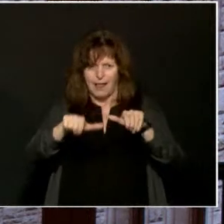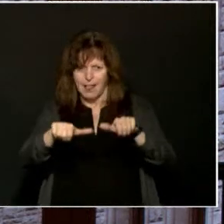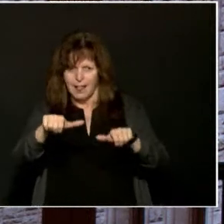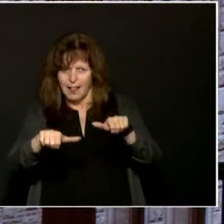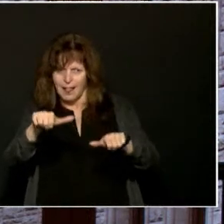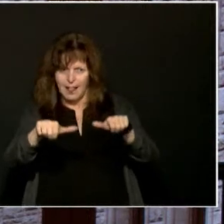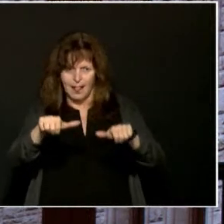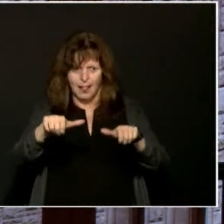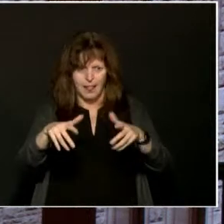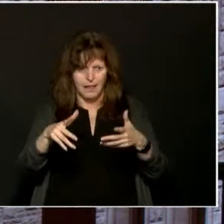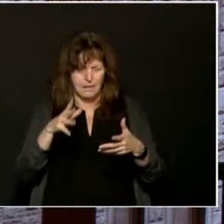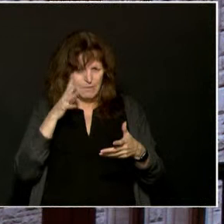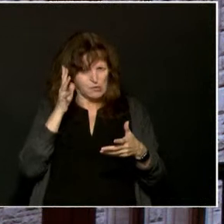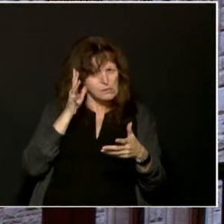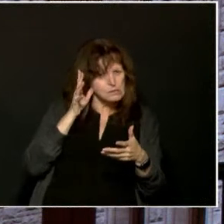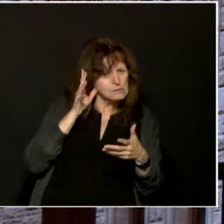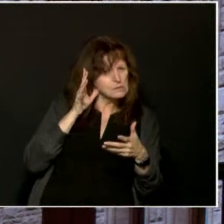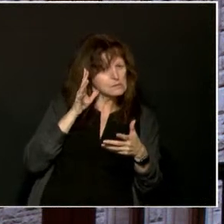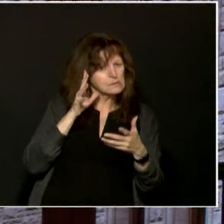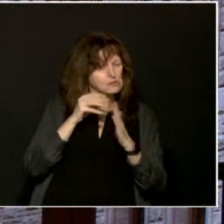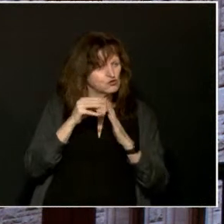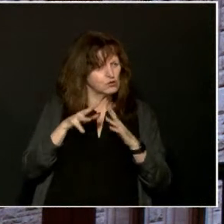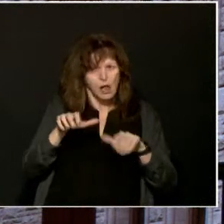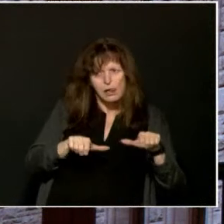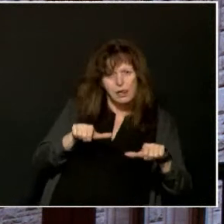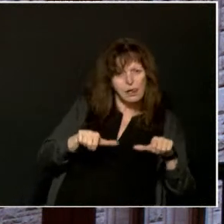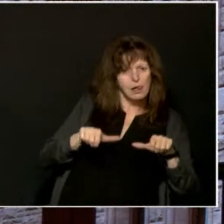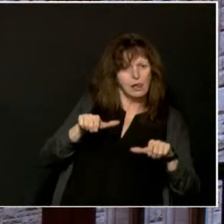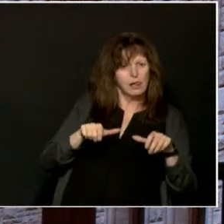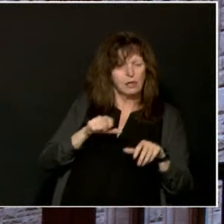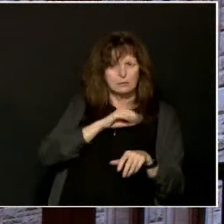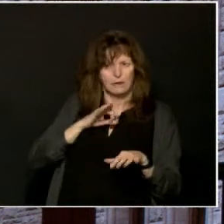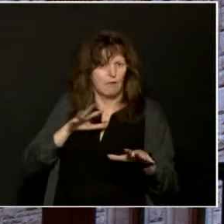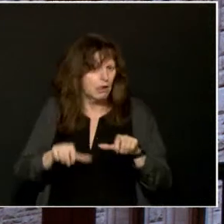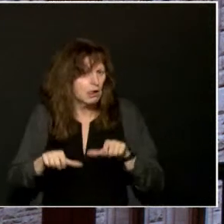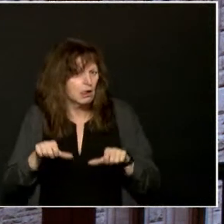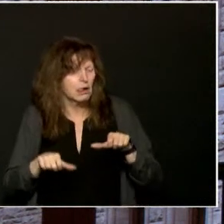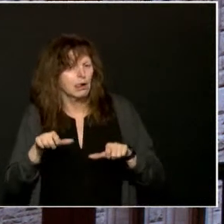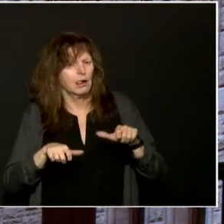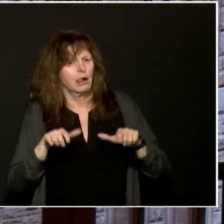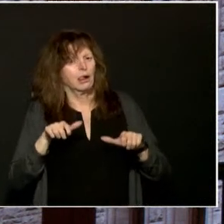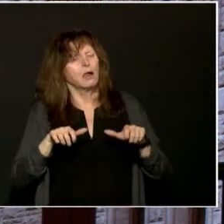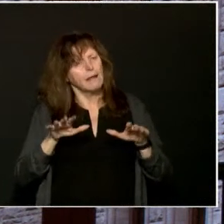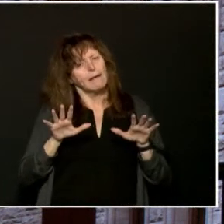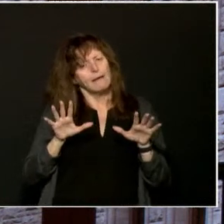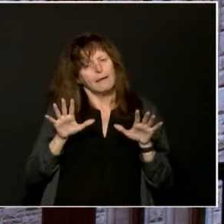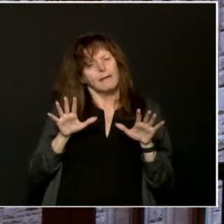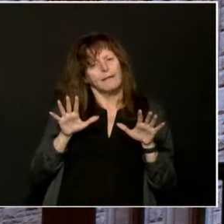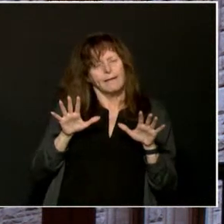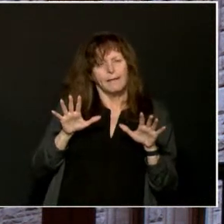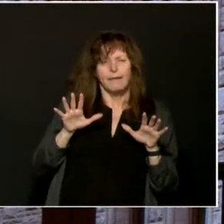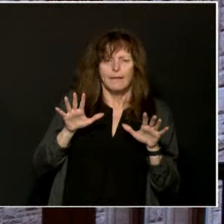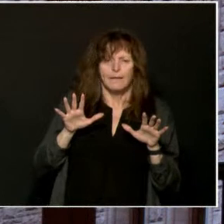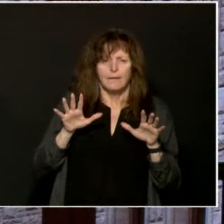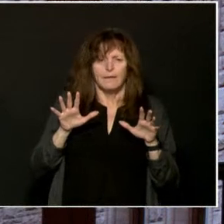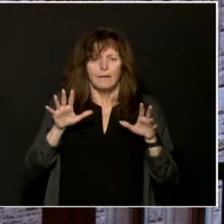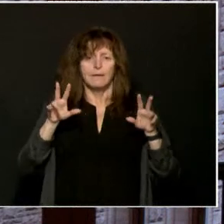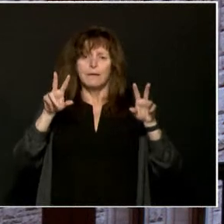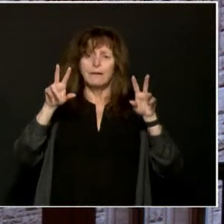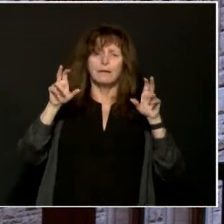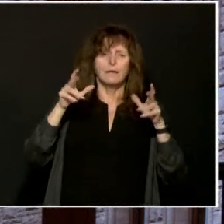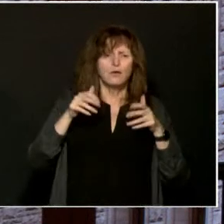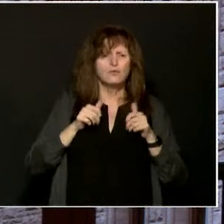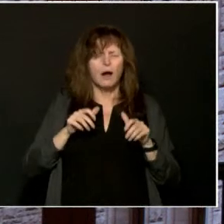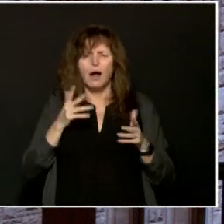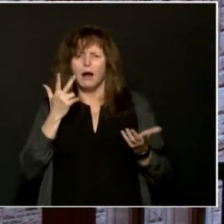parents, students, and perhaps staff as well. So it's an issue that we're trying to see how to endeavor to